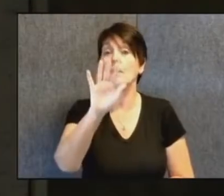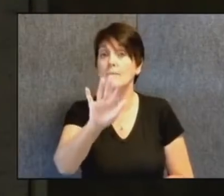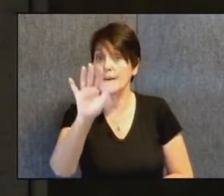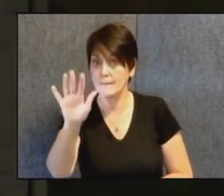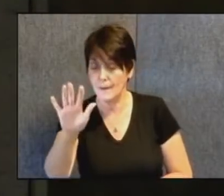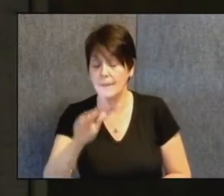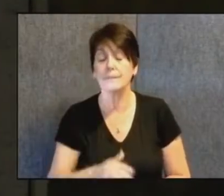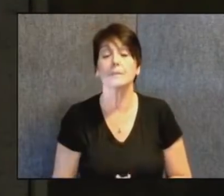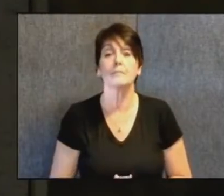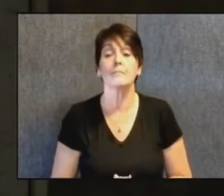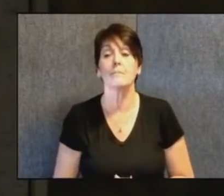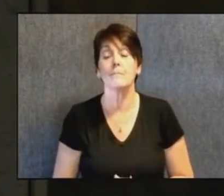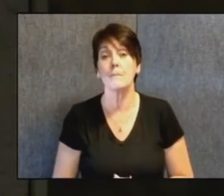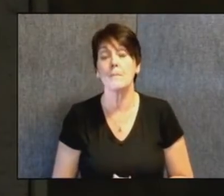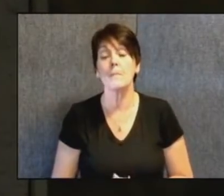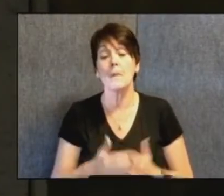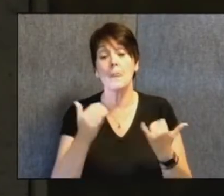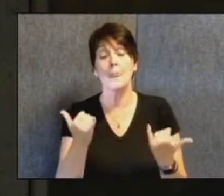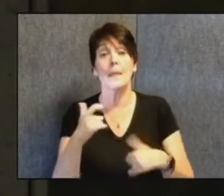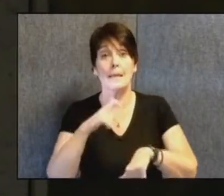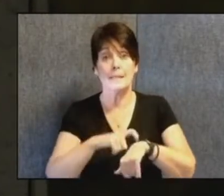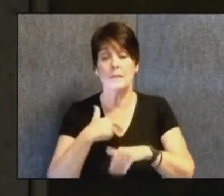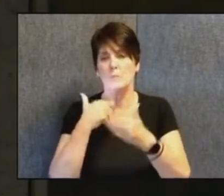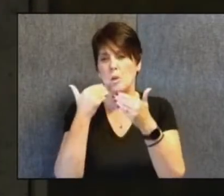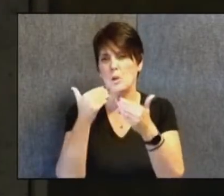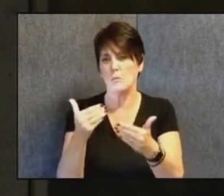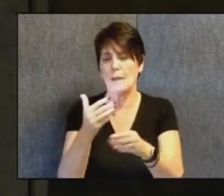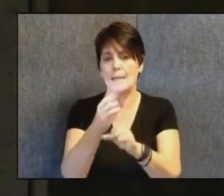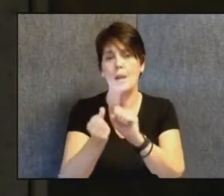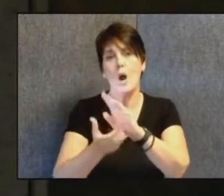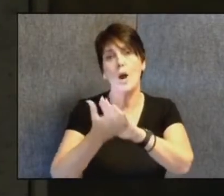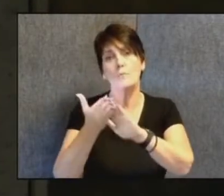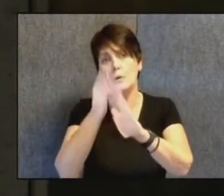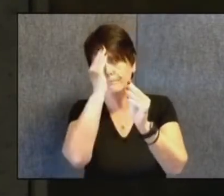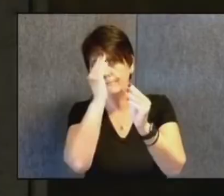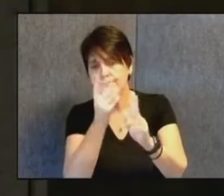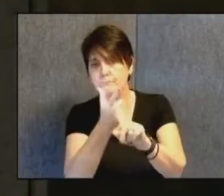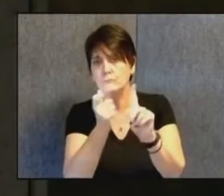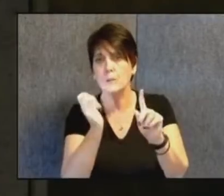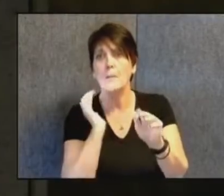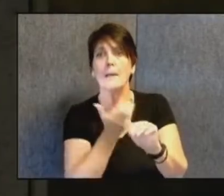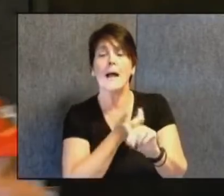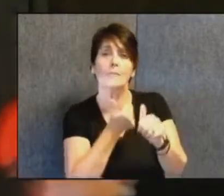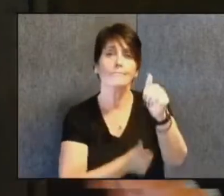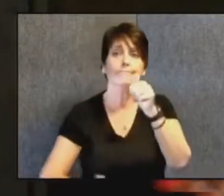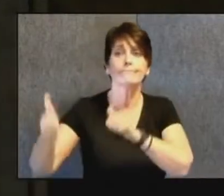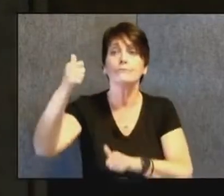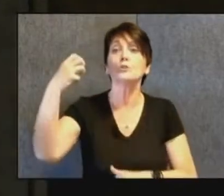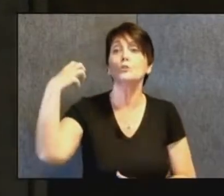530-303-2455. At this time, we're going to go ahead and get an operational update from our Ops Section Chief.